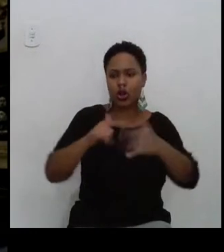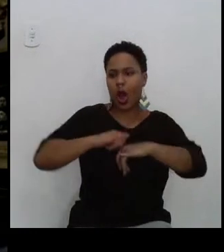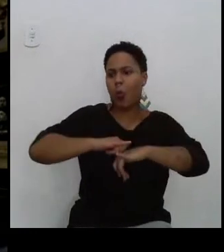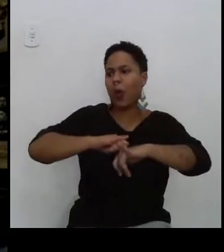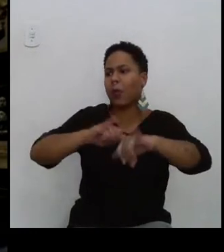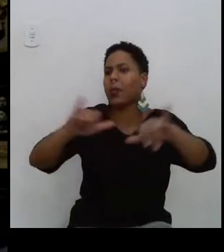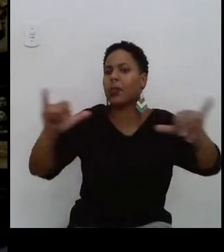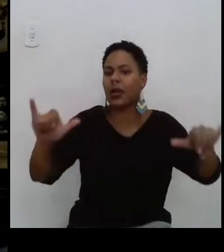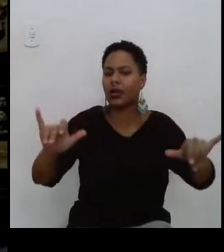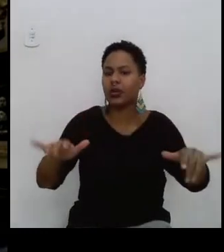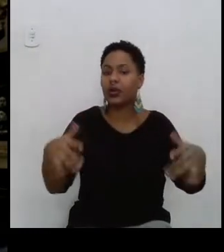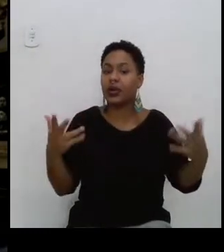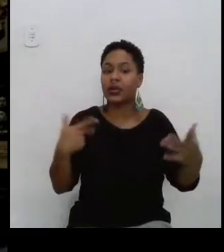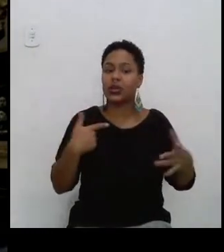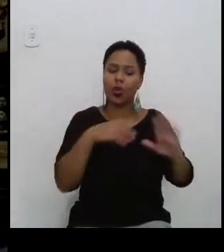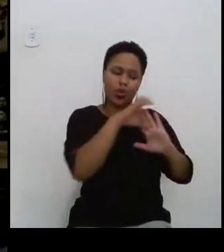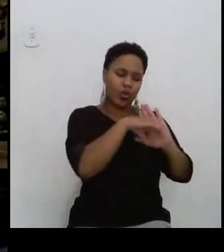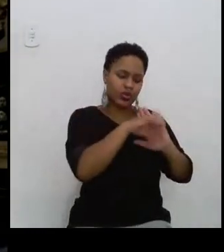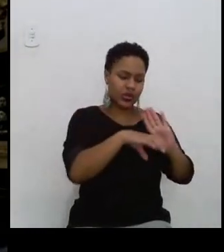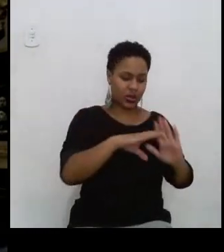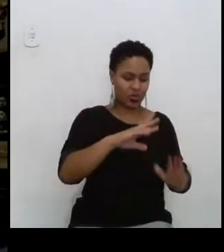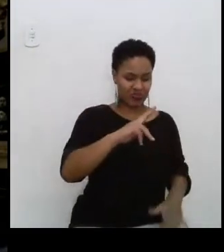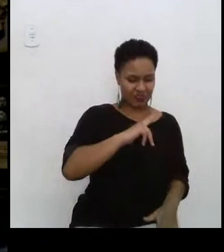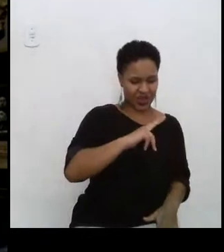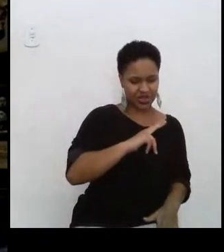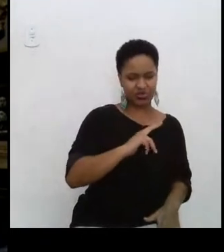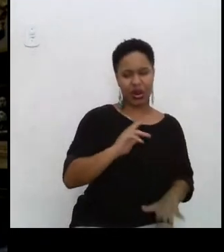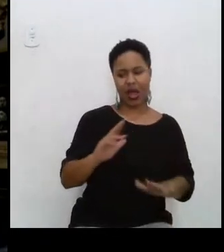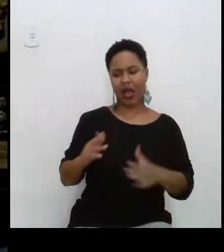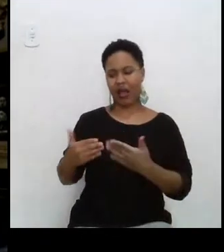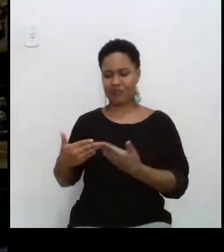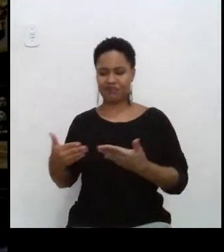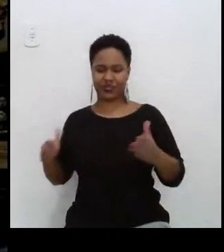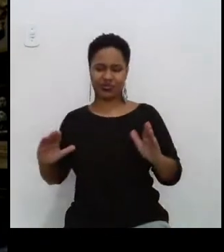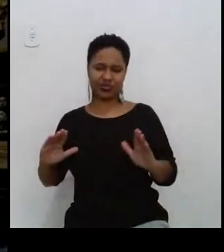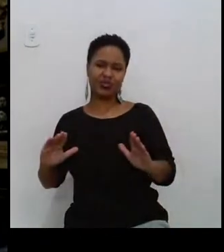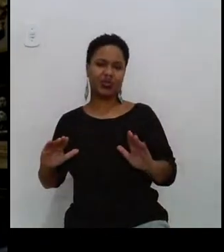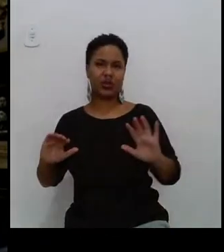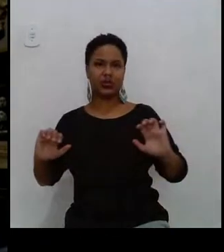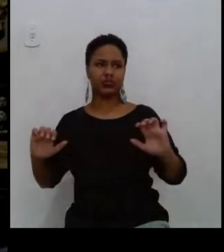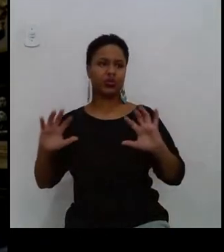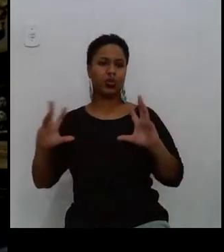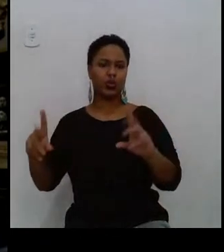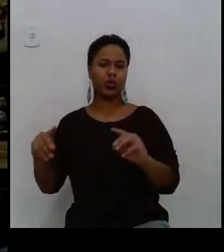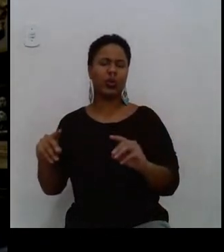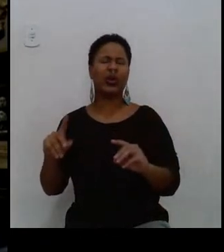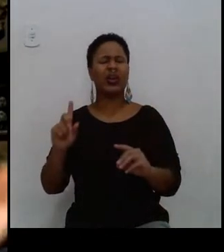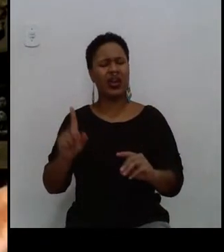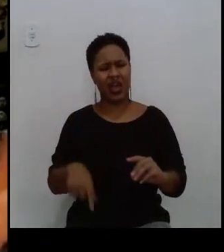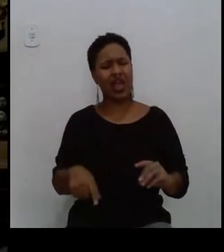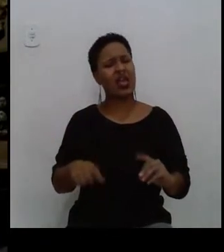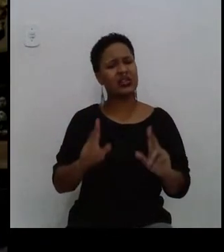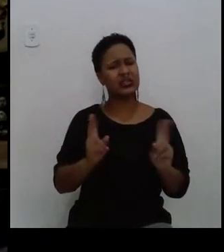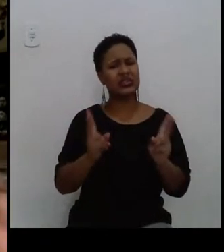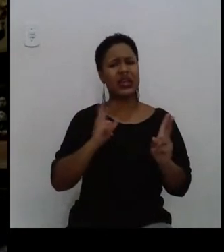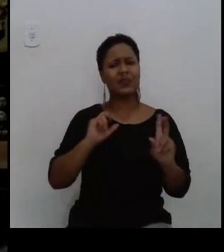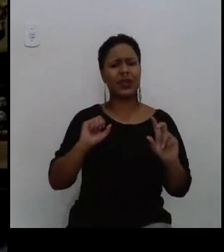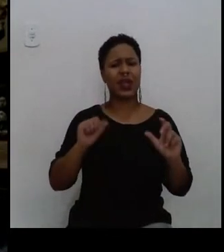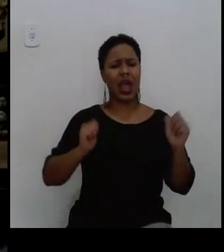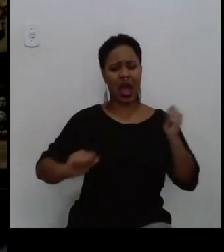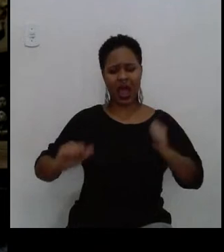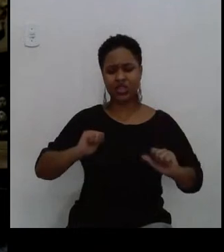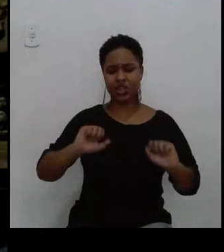Health study Are you interested in other Words get you out of